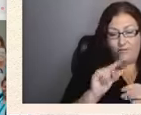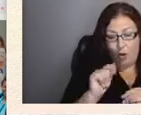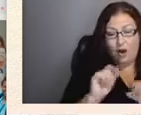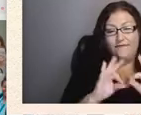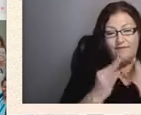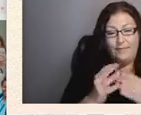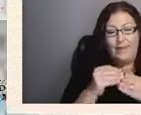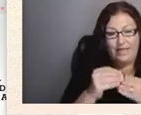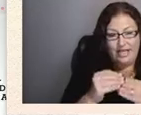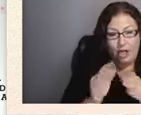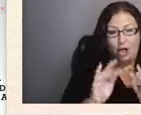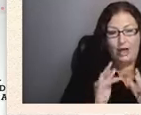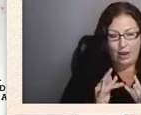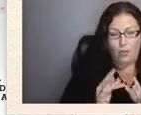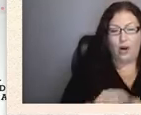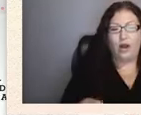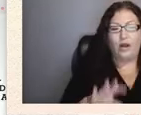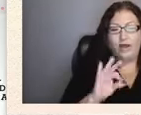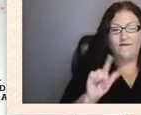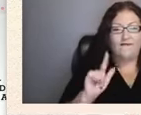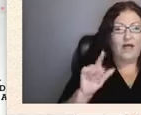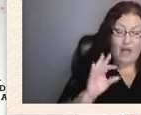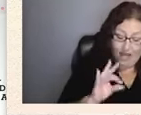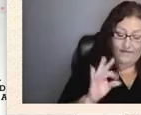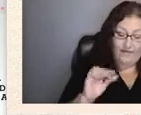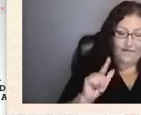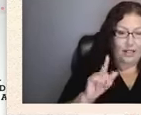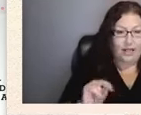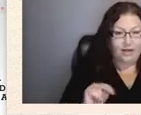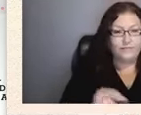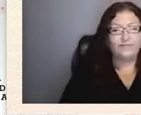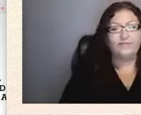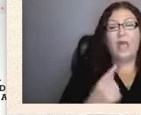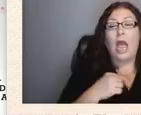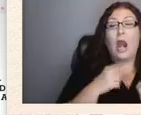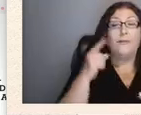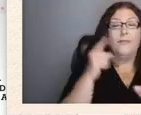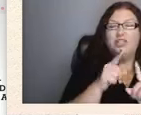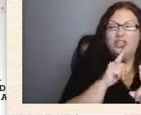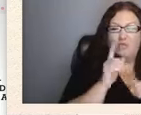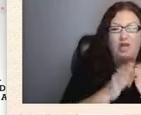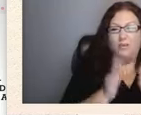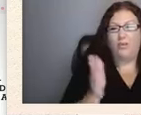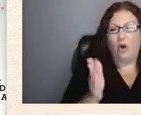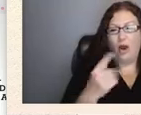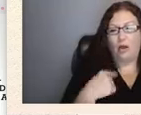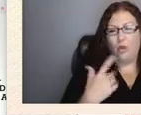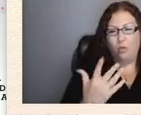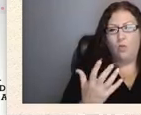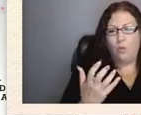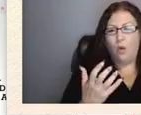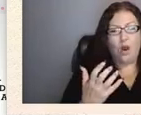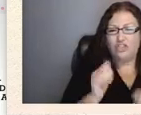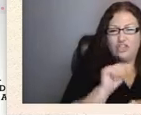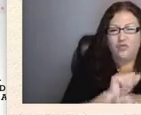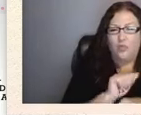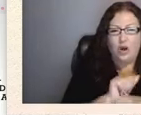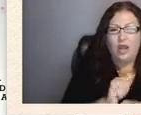hopefully encourage you to join us. So our mission is a pretty broad one. We really want to just work